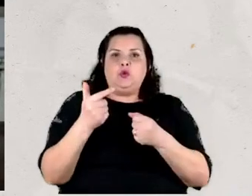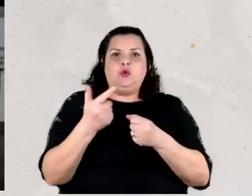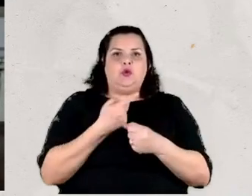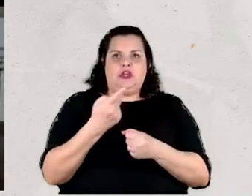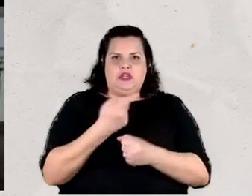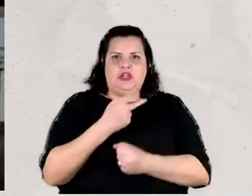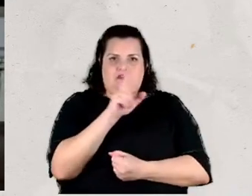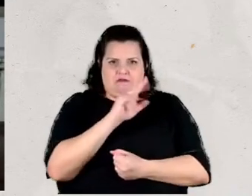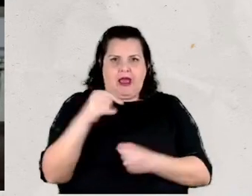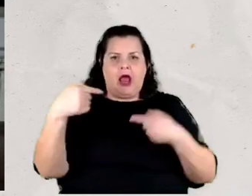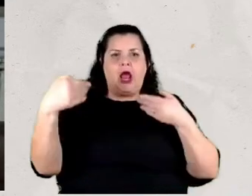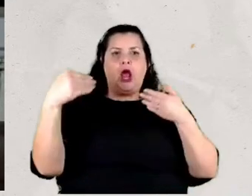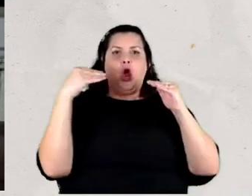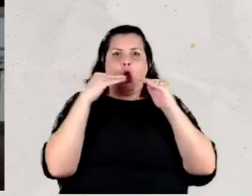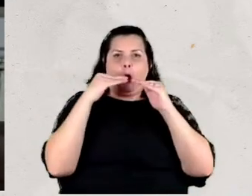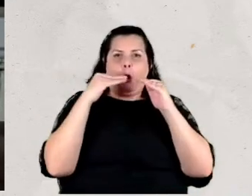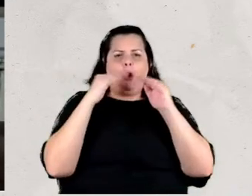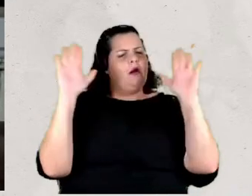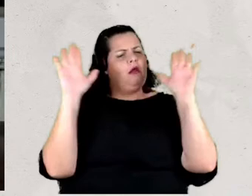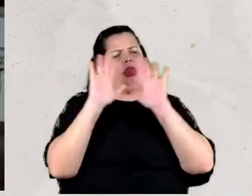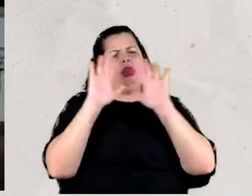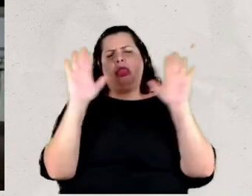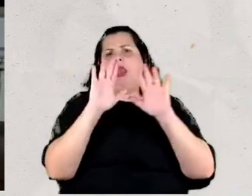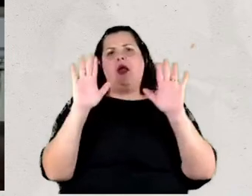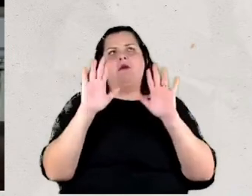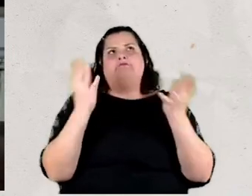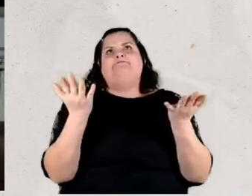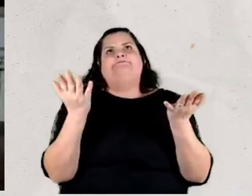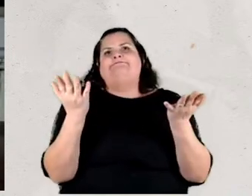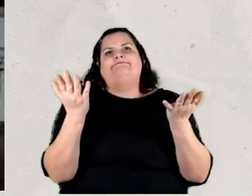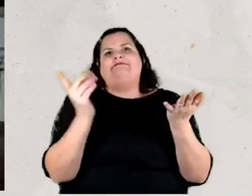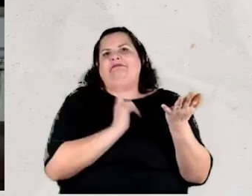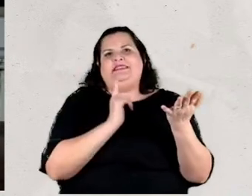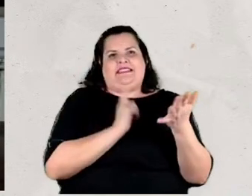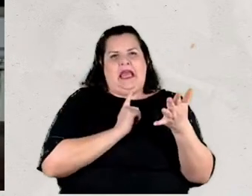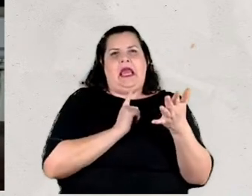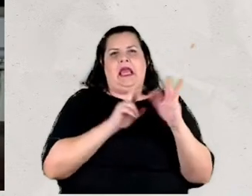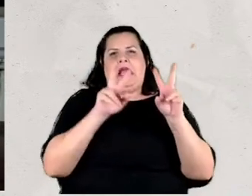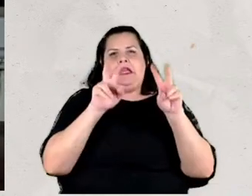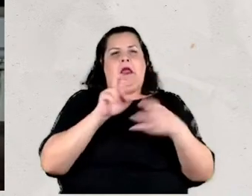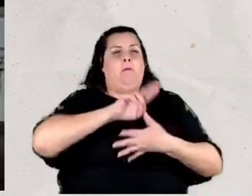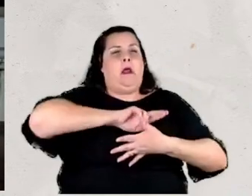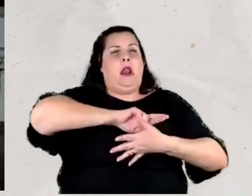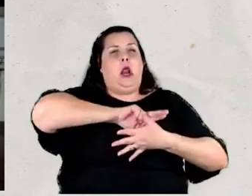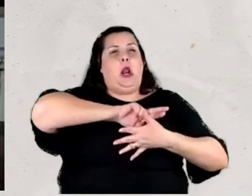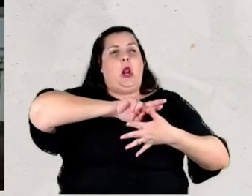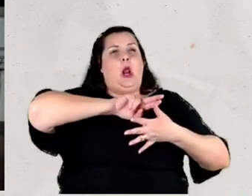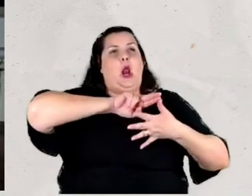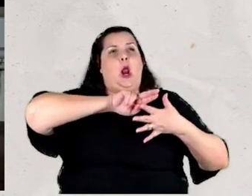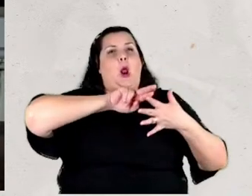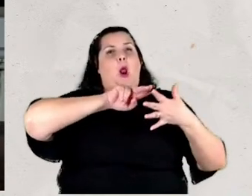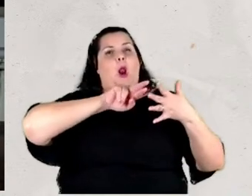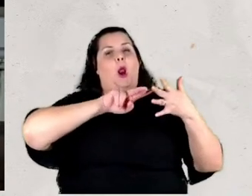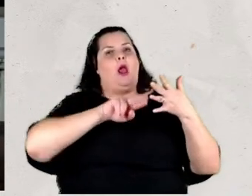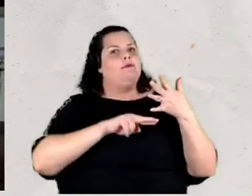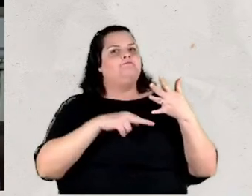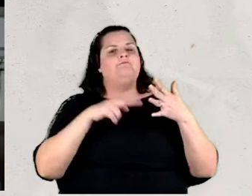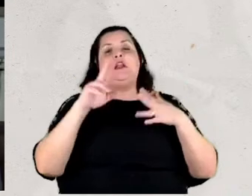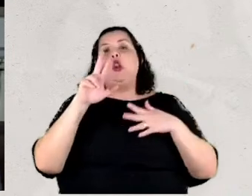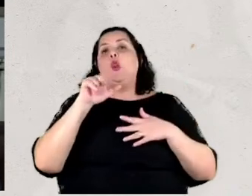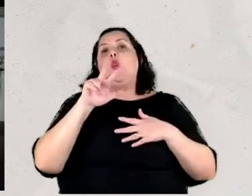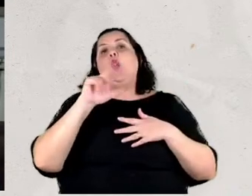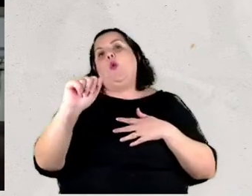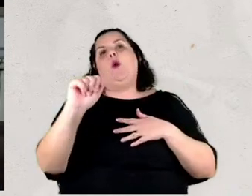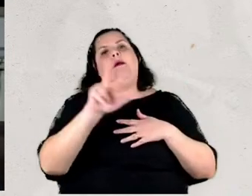on what happened a few weeks ago with the death of the Palestinian American journalist. Yes. Was